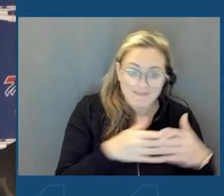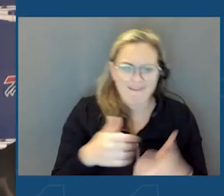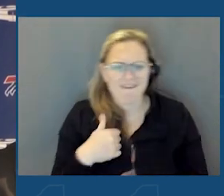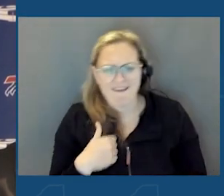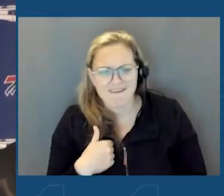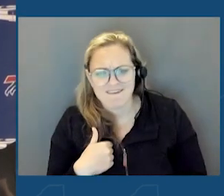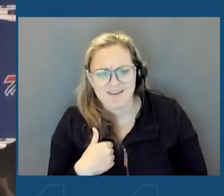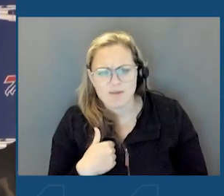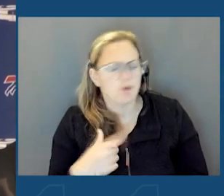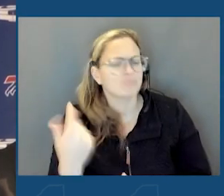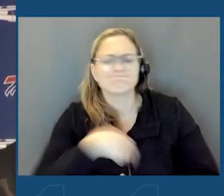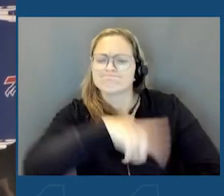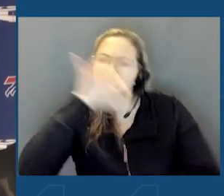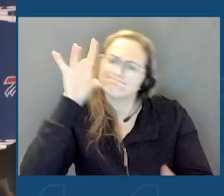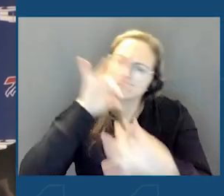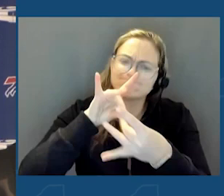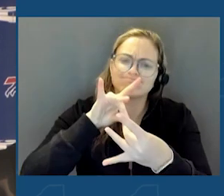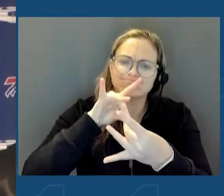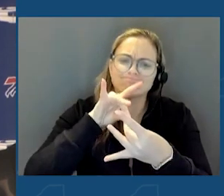lines.